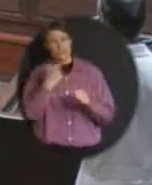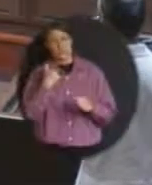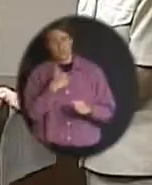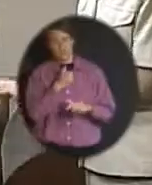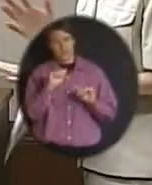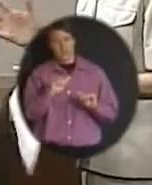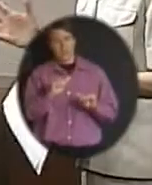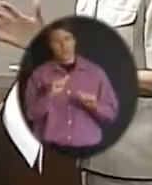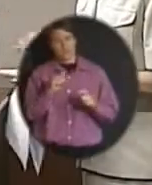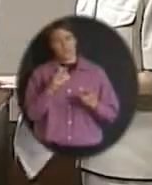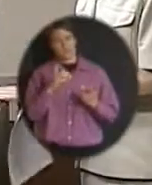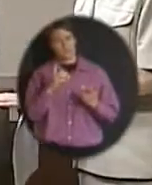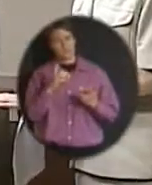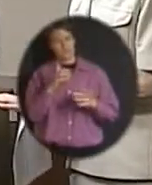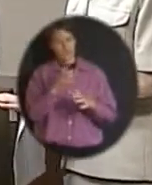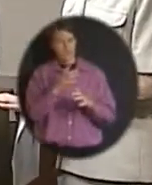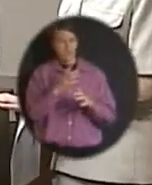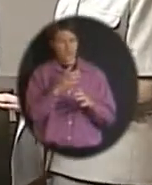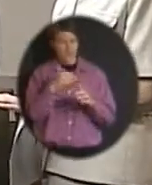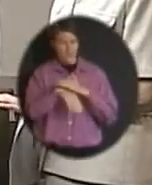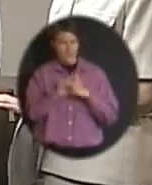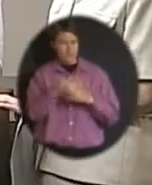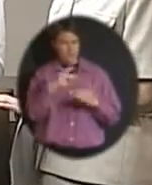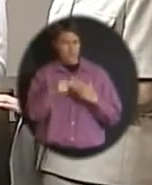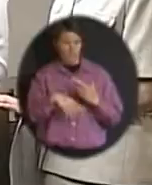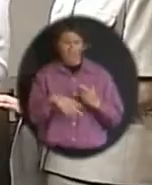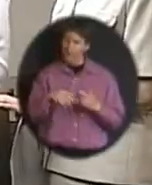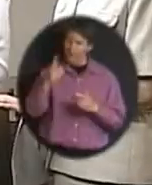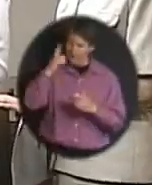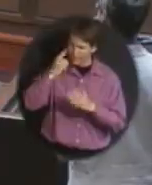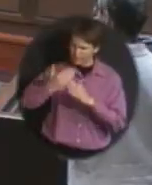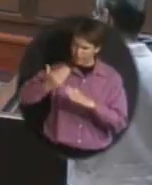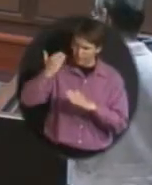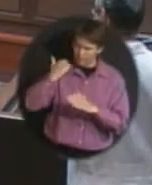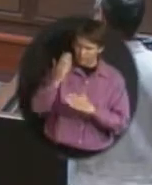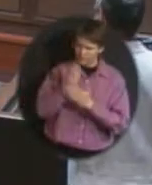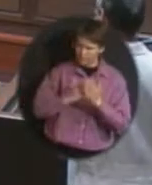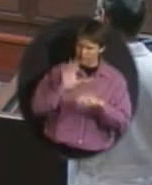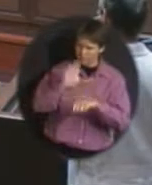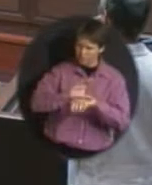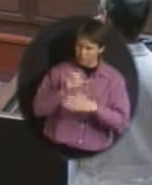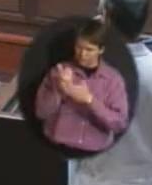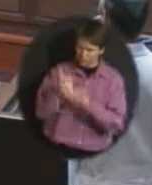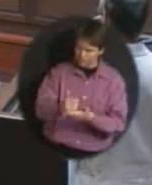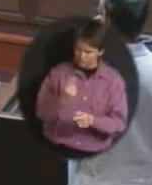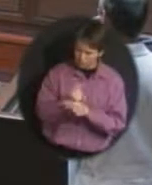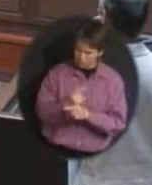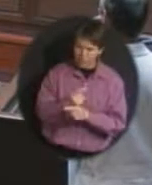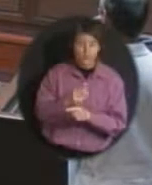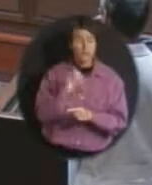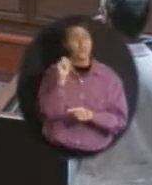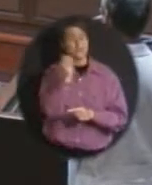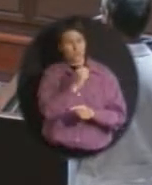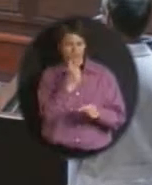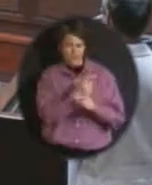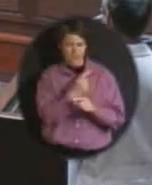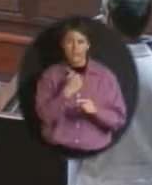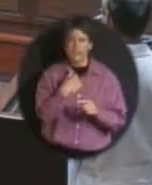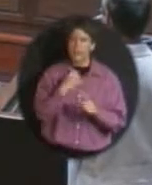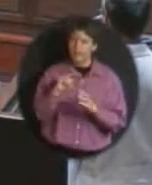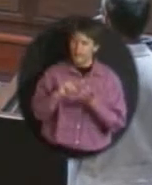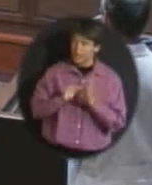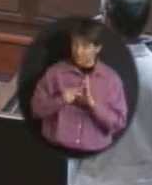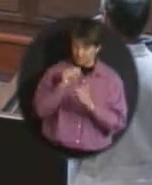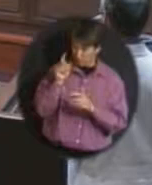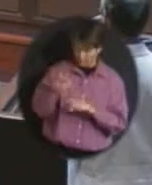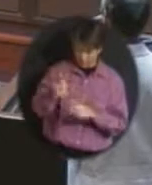able to access that. I think in the past, some of the faith community had helped us with that. Yes, So we